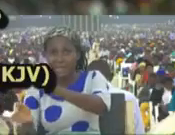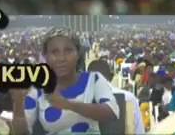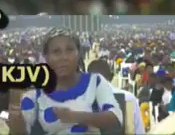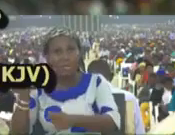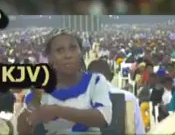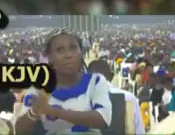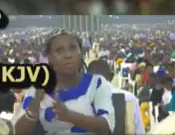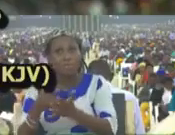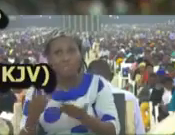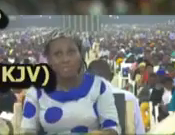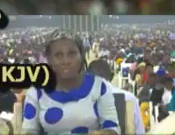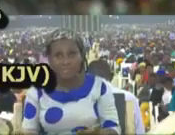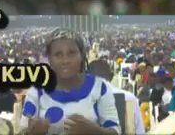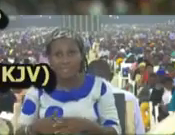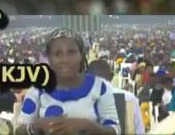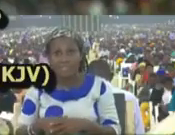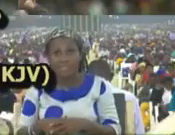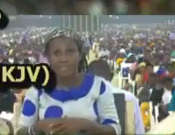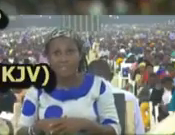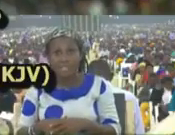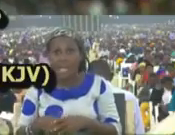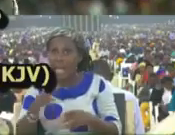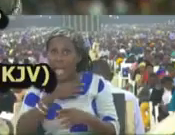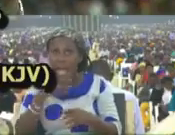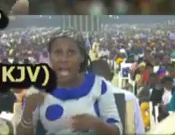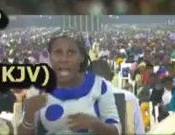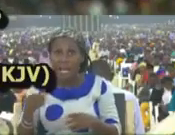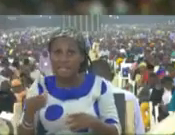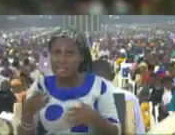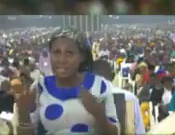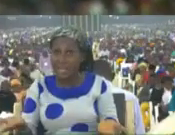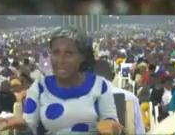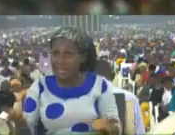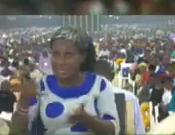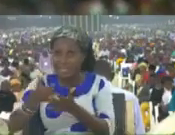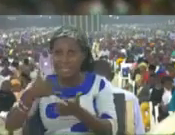And now the axe head has gone into the river.